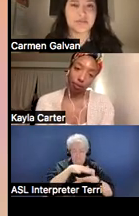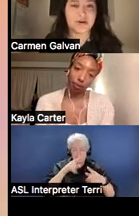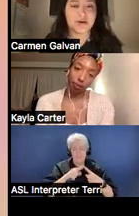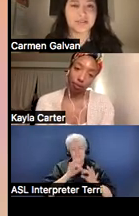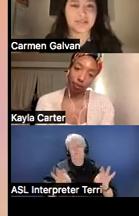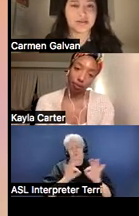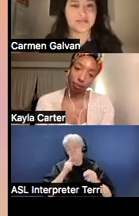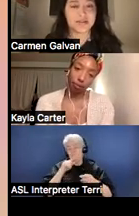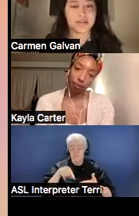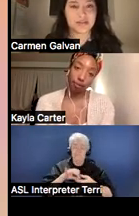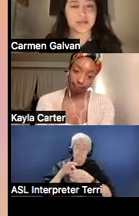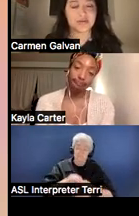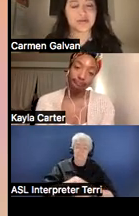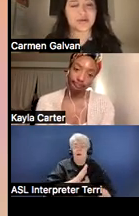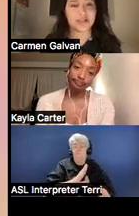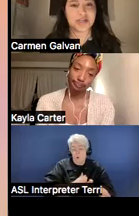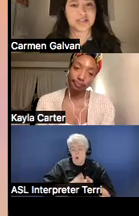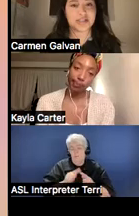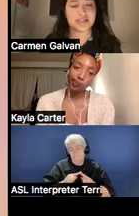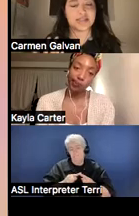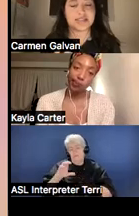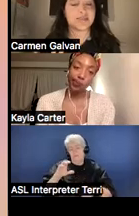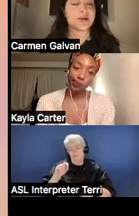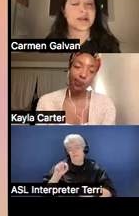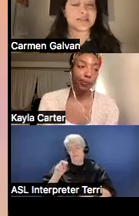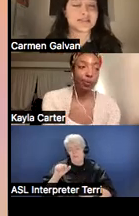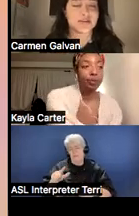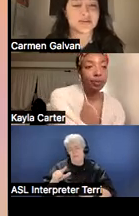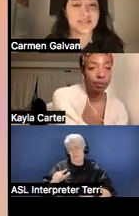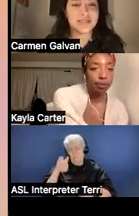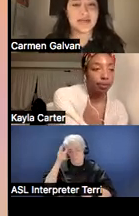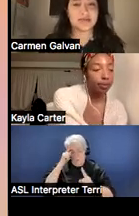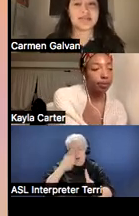those are all part of the colonial project to separate